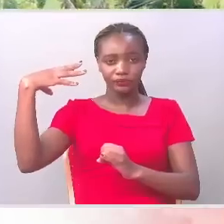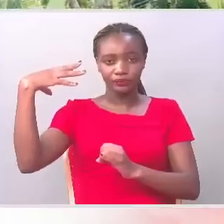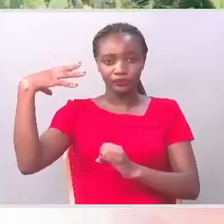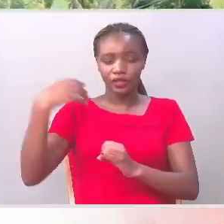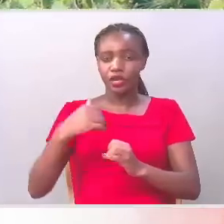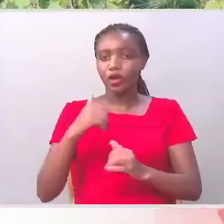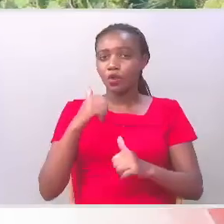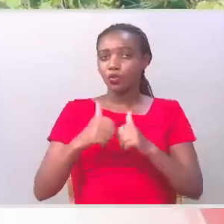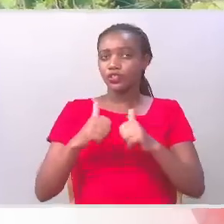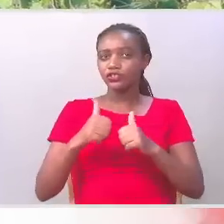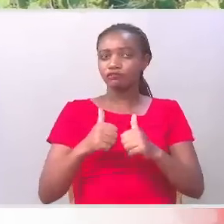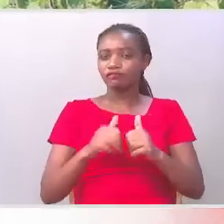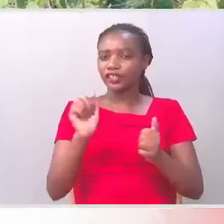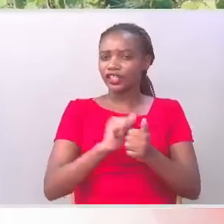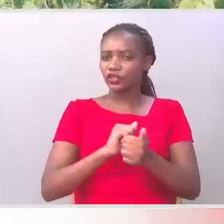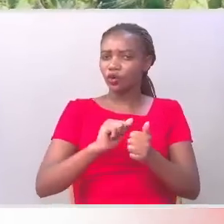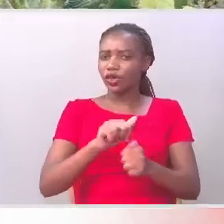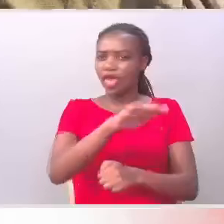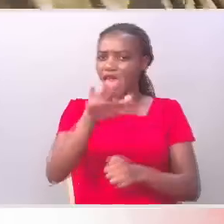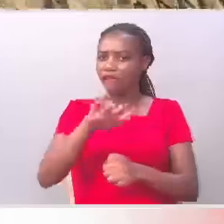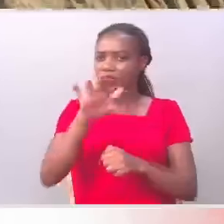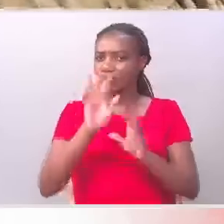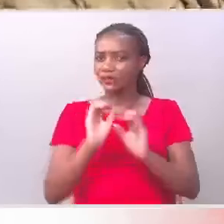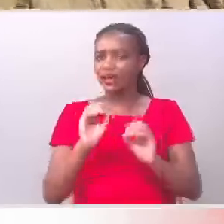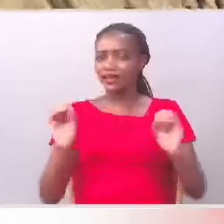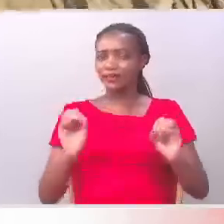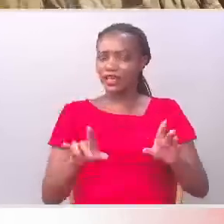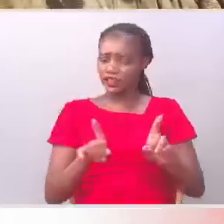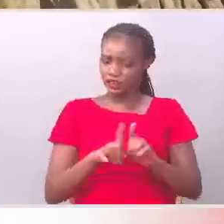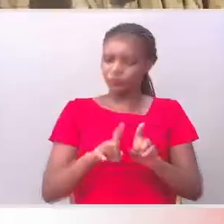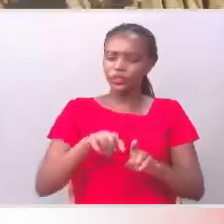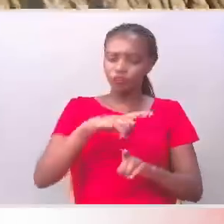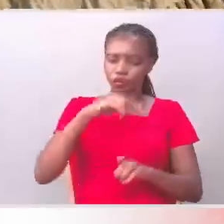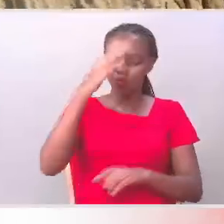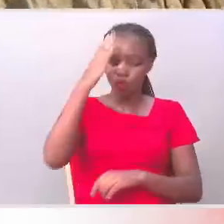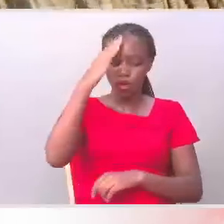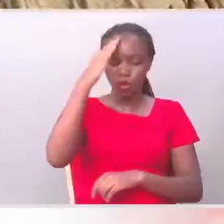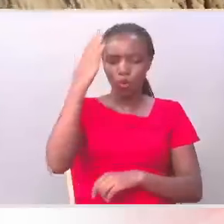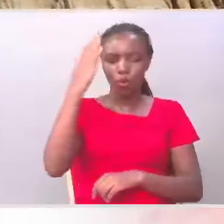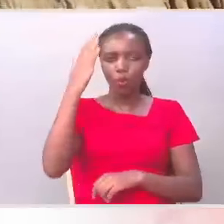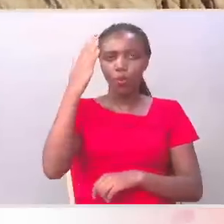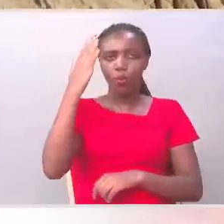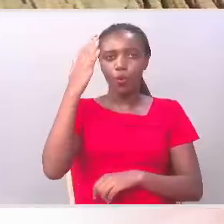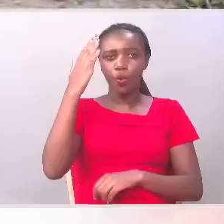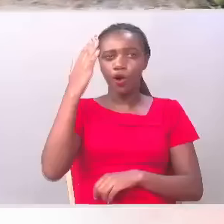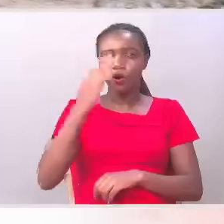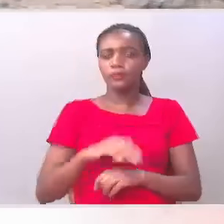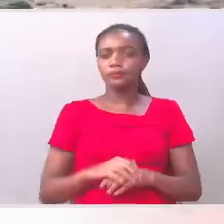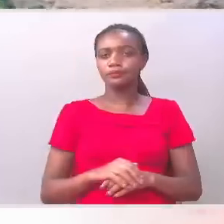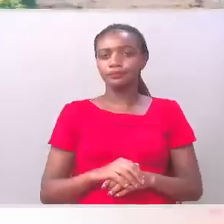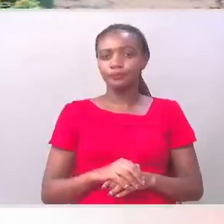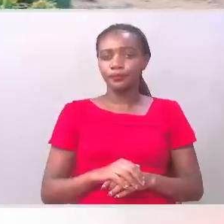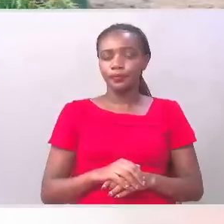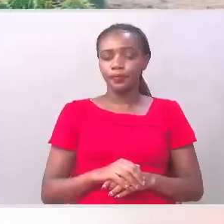doesn't bring any harm to the environment. We also appreciate the fact that quite a substantial